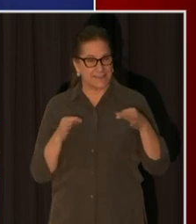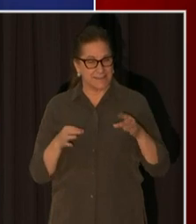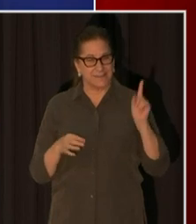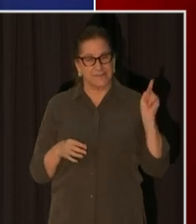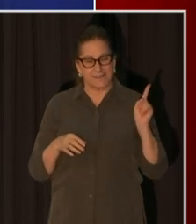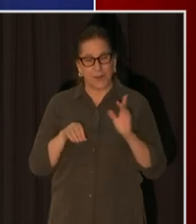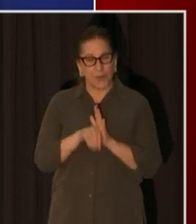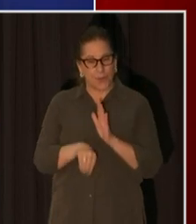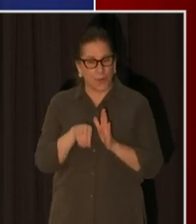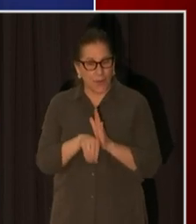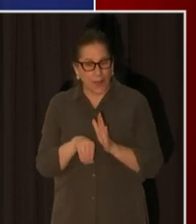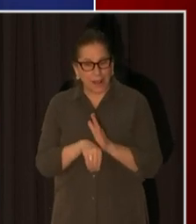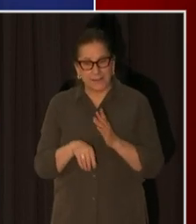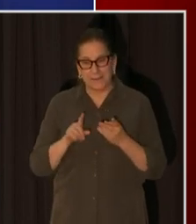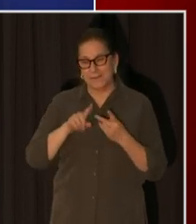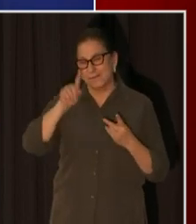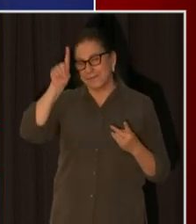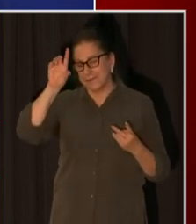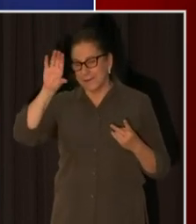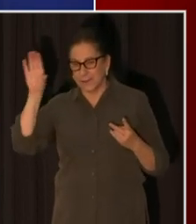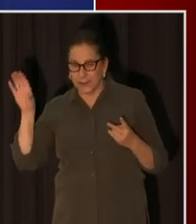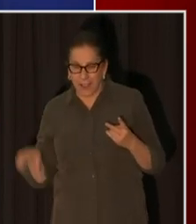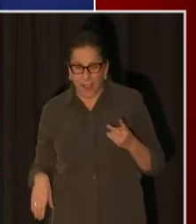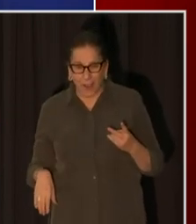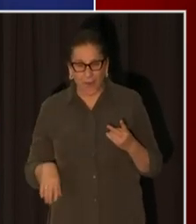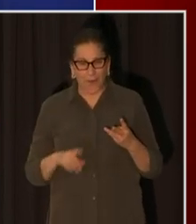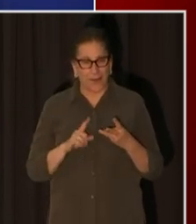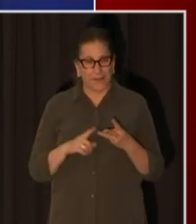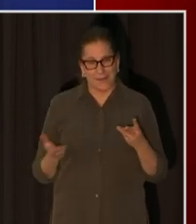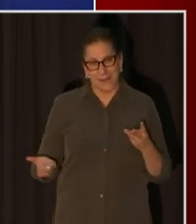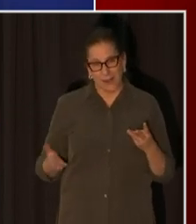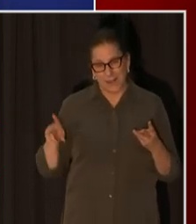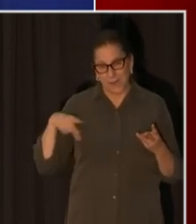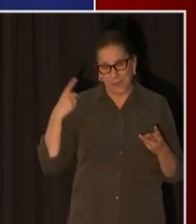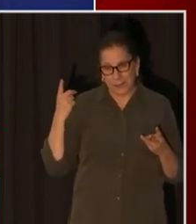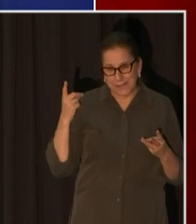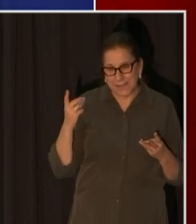are addressed. And so during this pandemic,